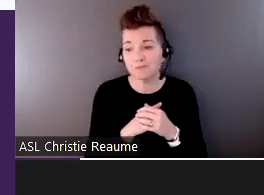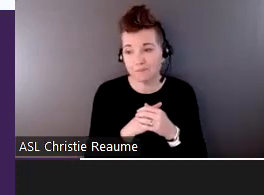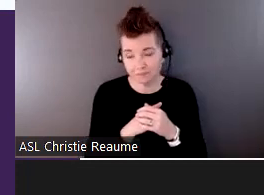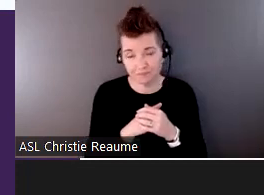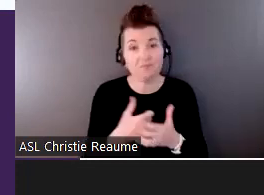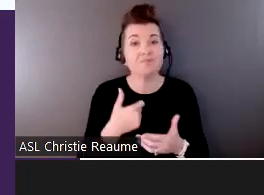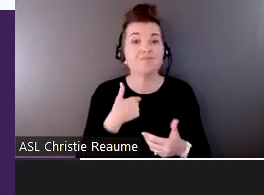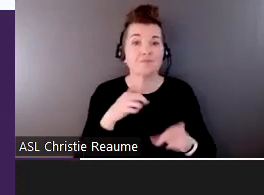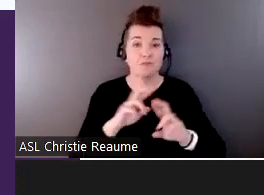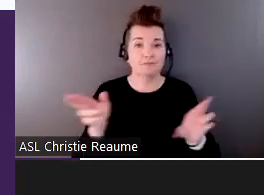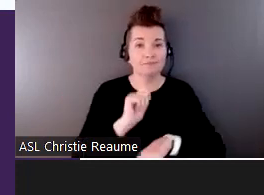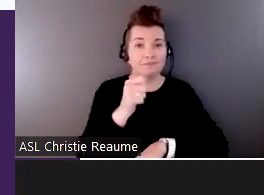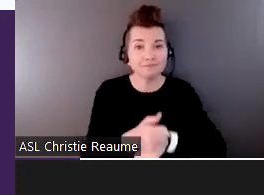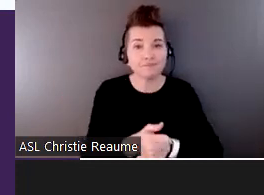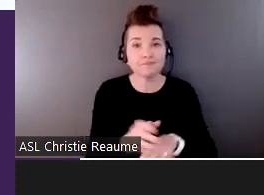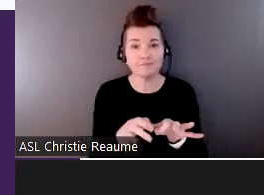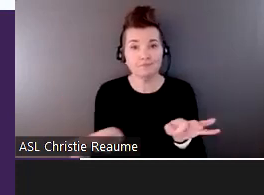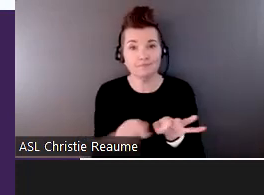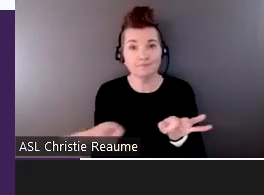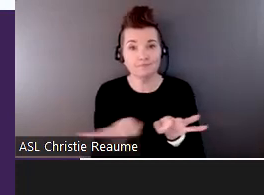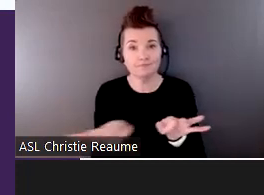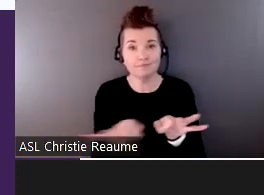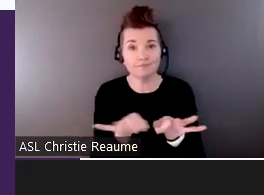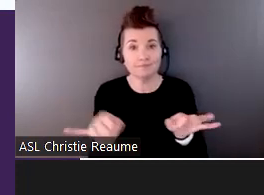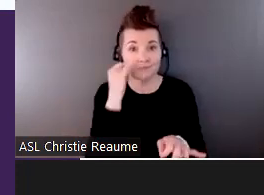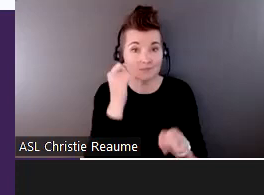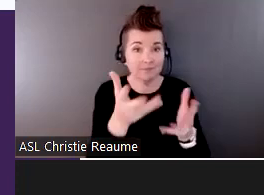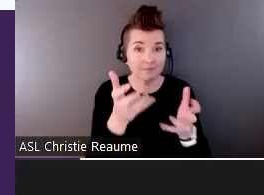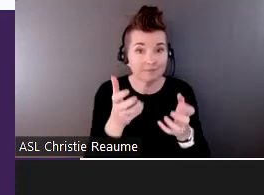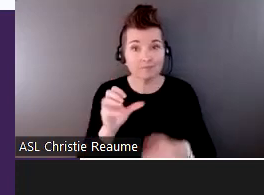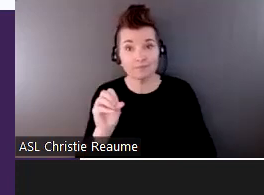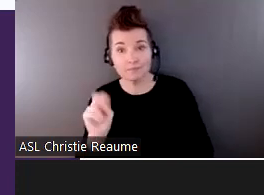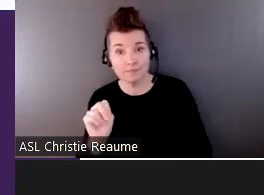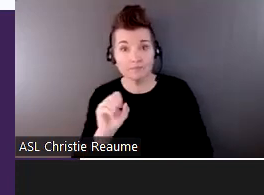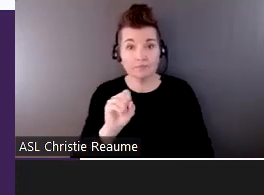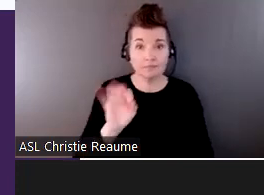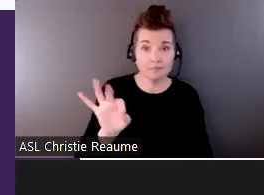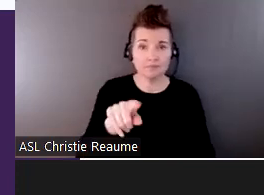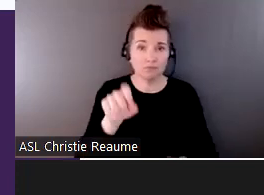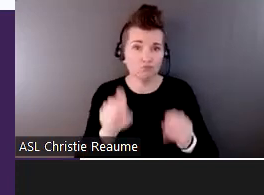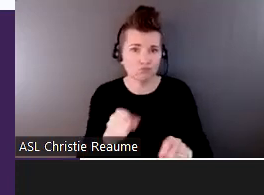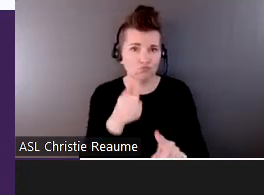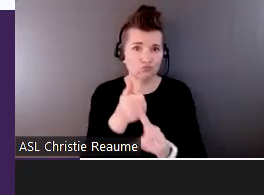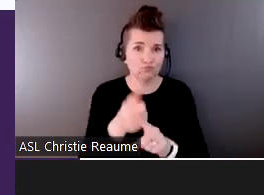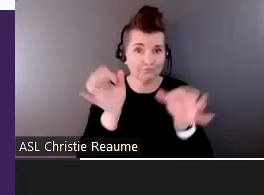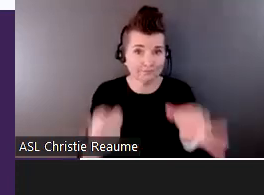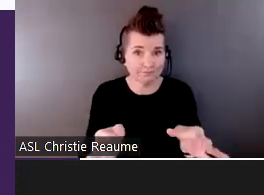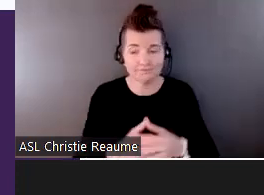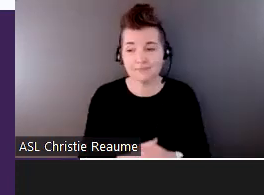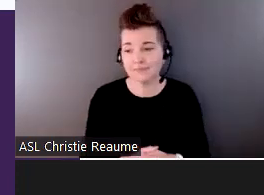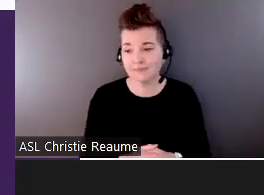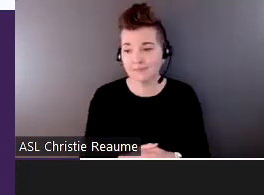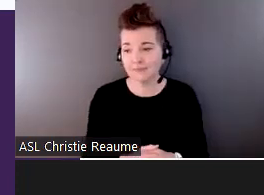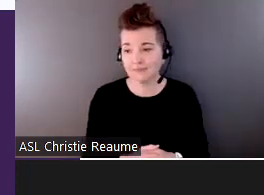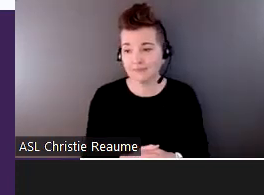on the bottom for the transcript if you want to just turn that on or off on your screen you have that ability to do that as well